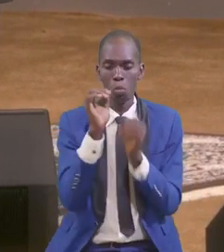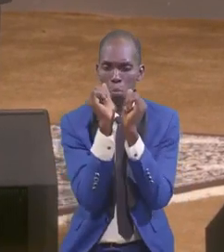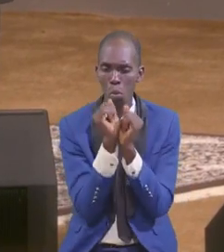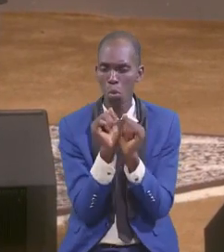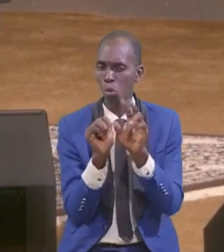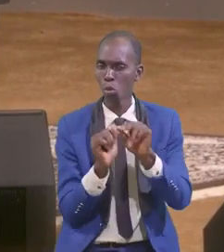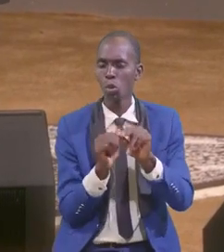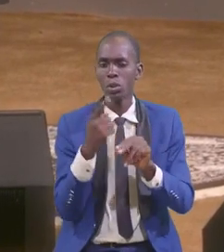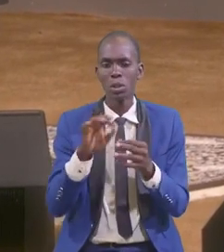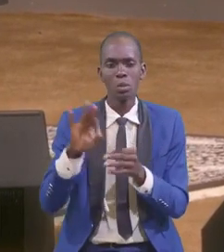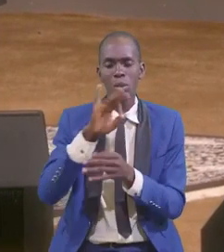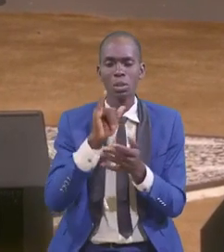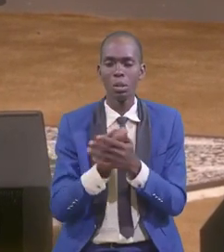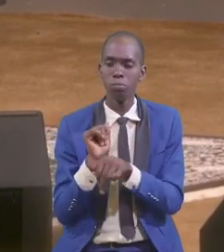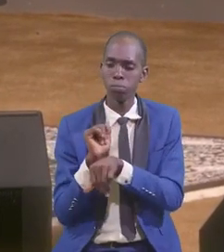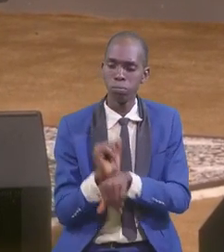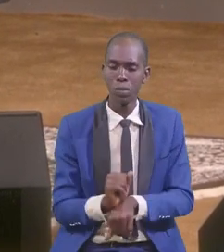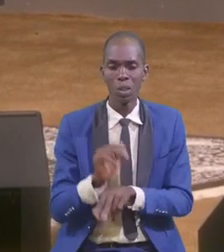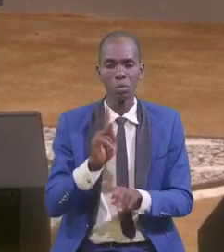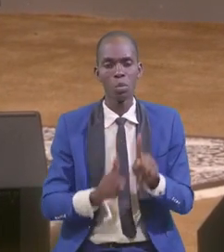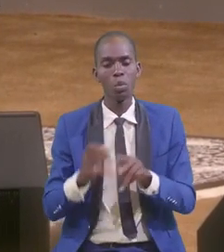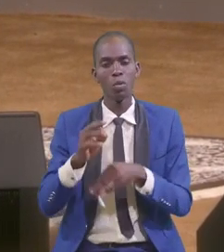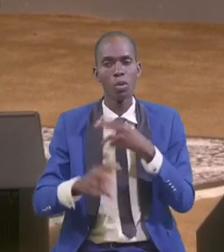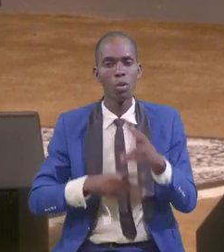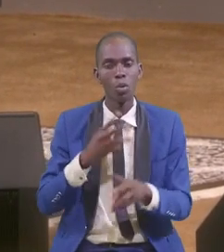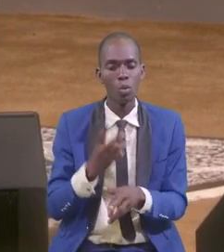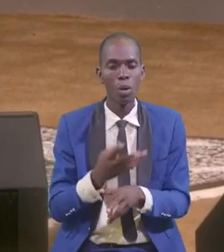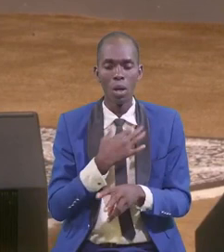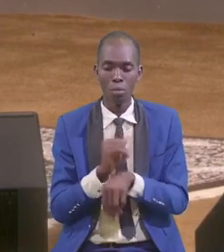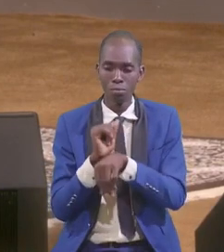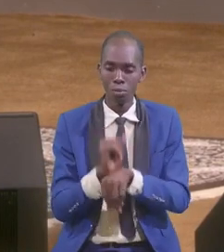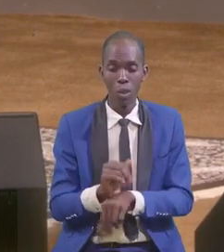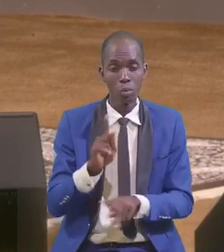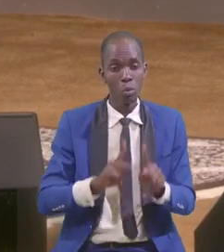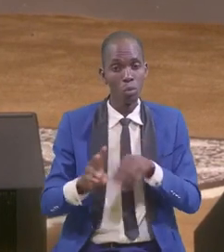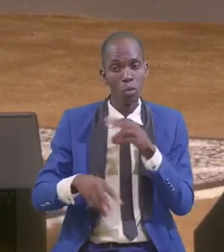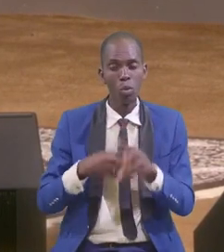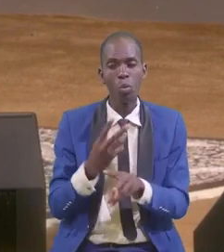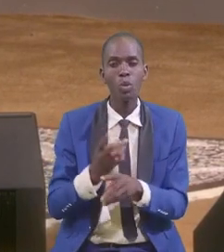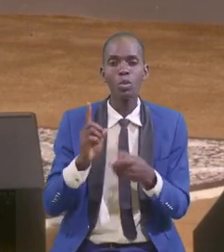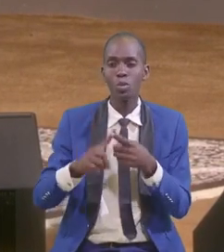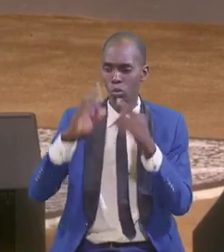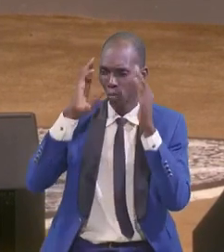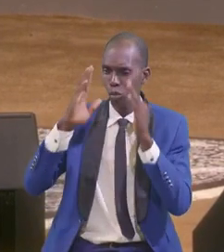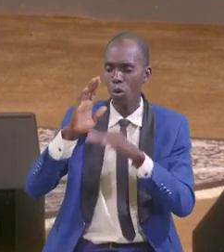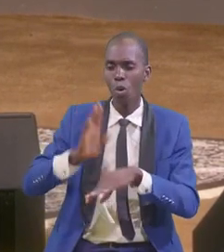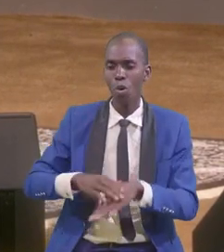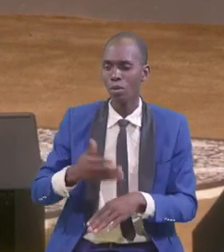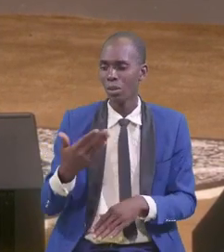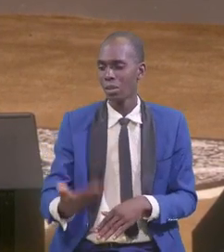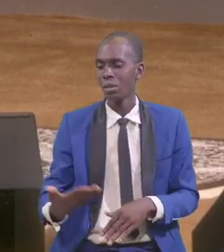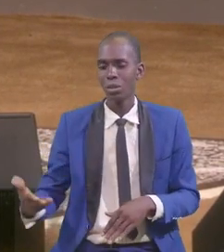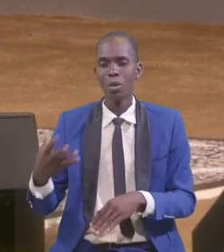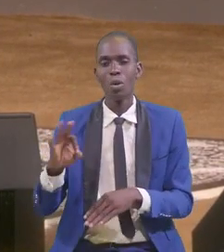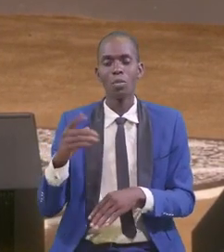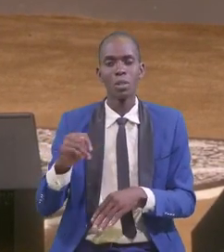that binds the people of the world and binds them to material things and binds them